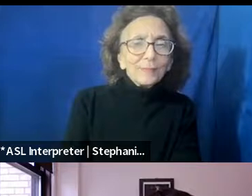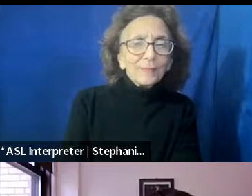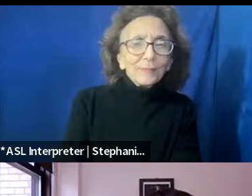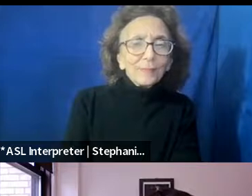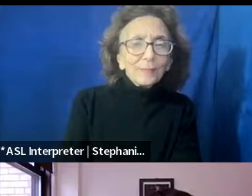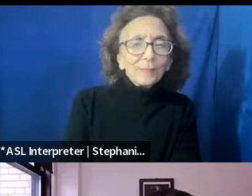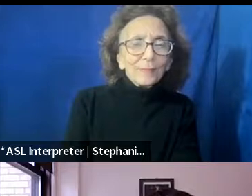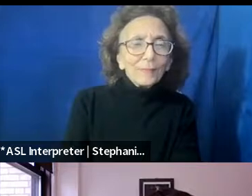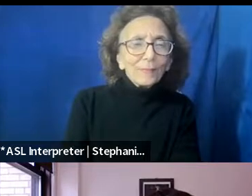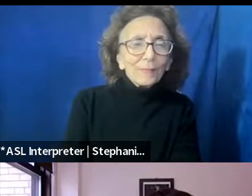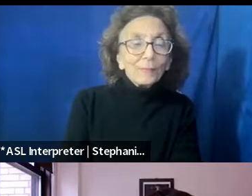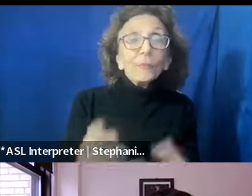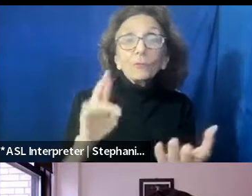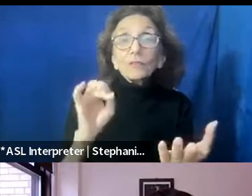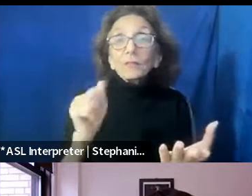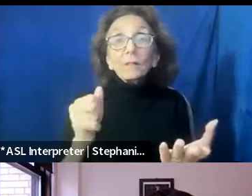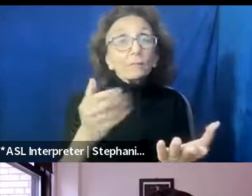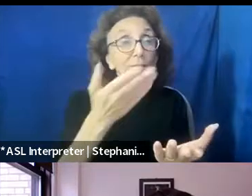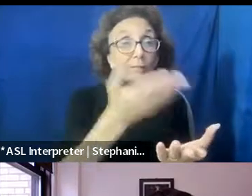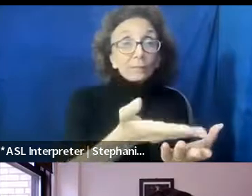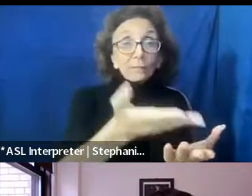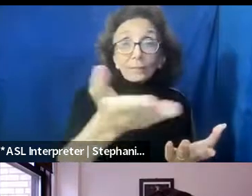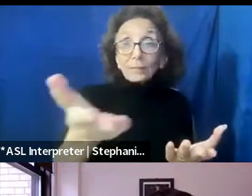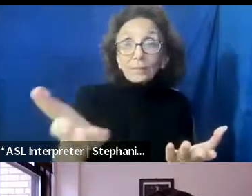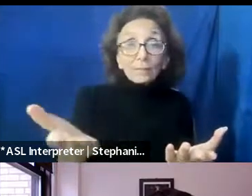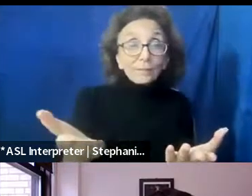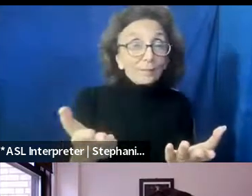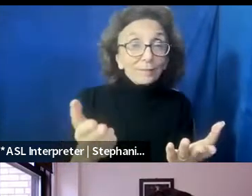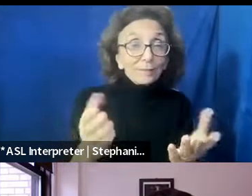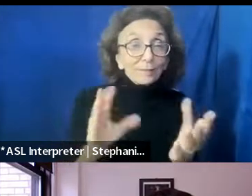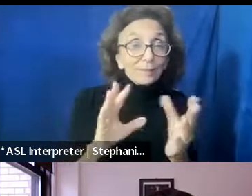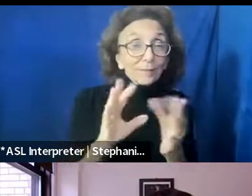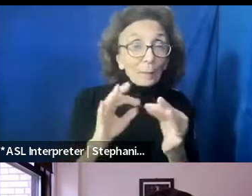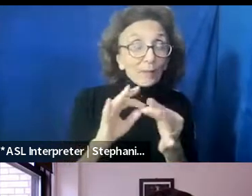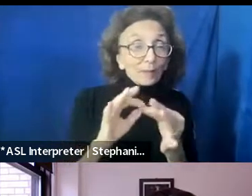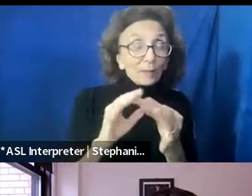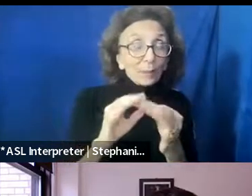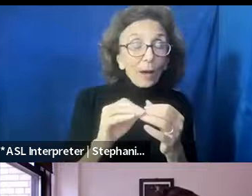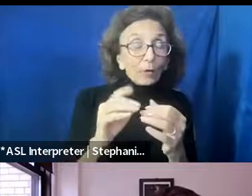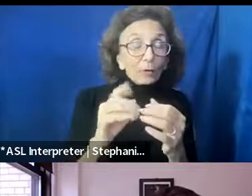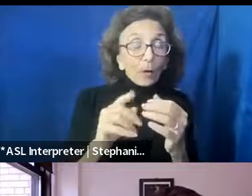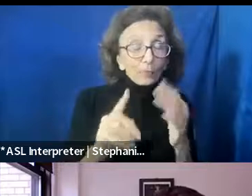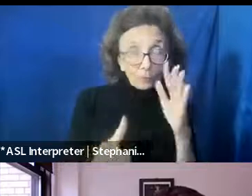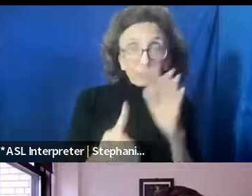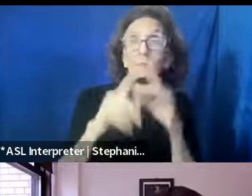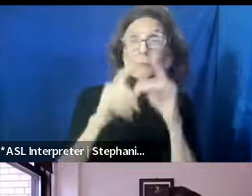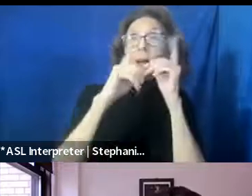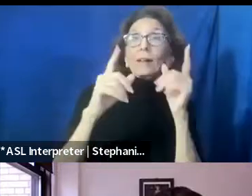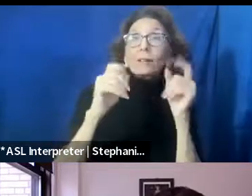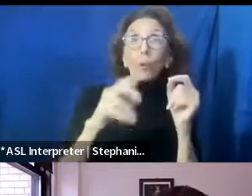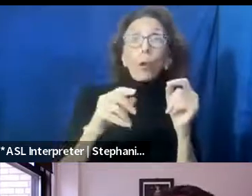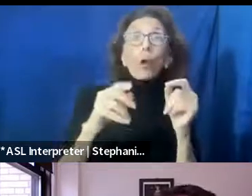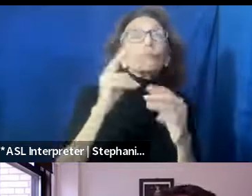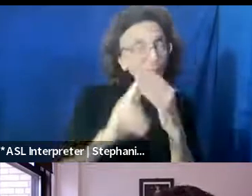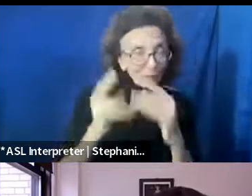Other folks comments on you know, unexpected or expected